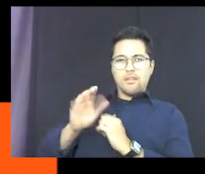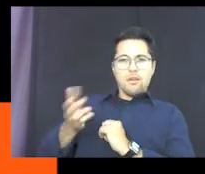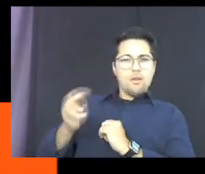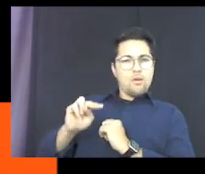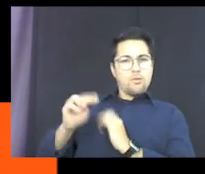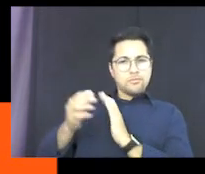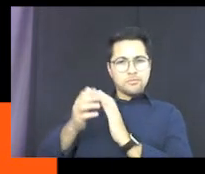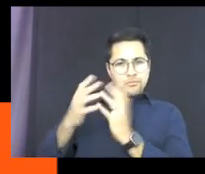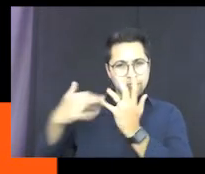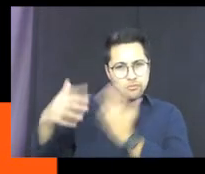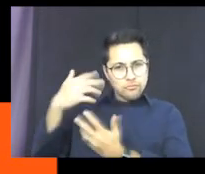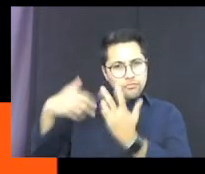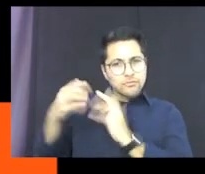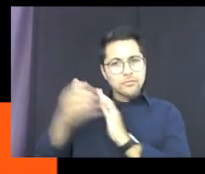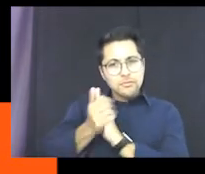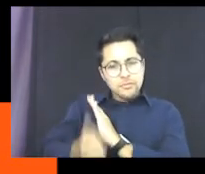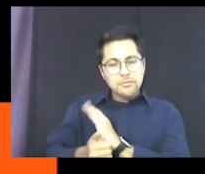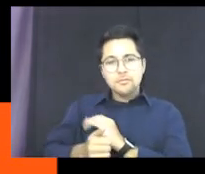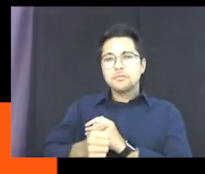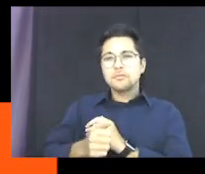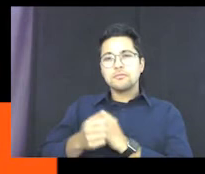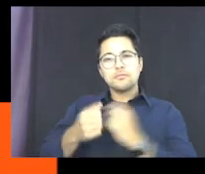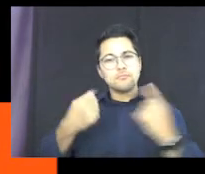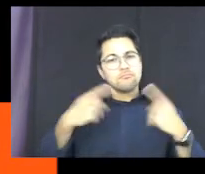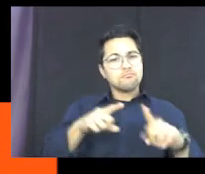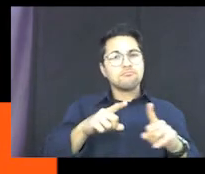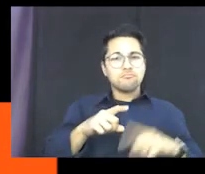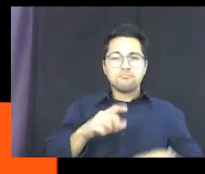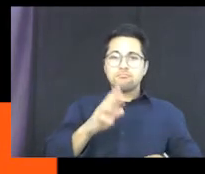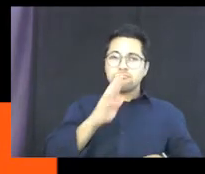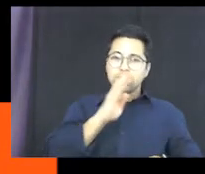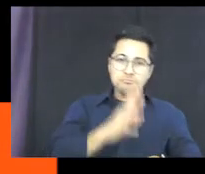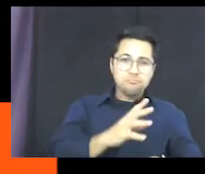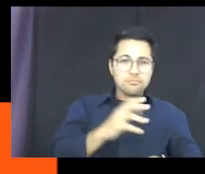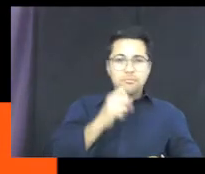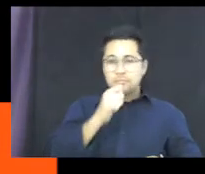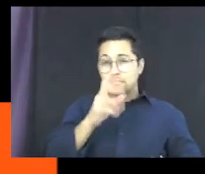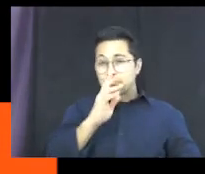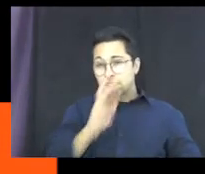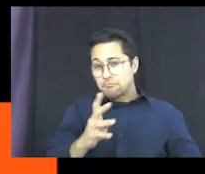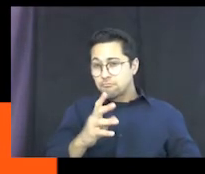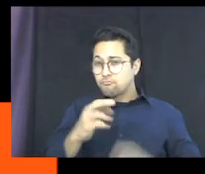skills alongside spoken and unspoken social rules.